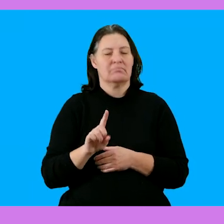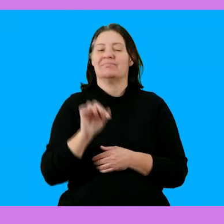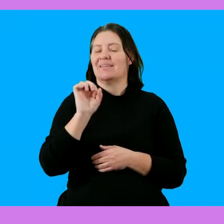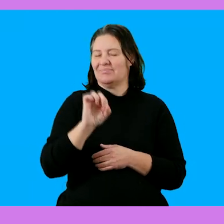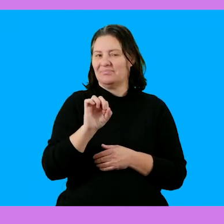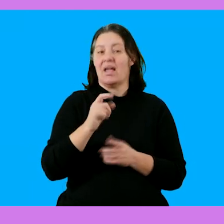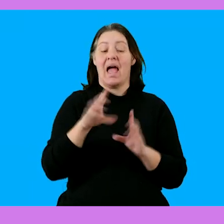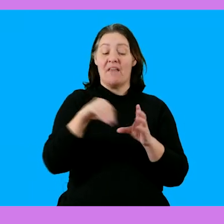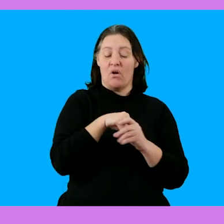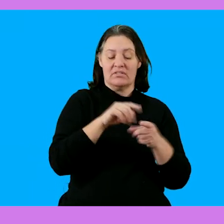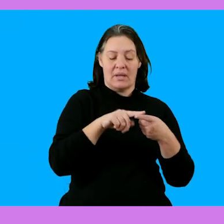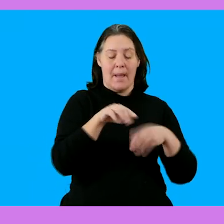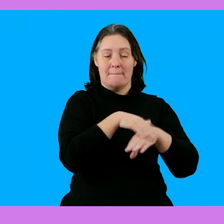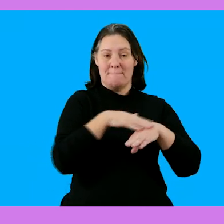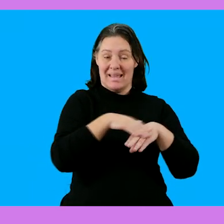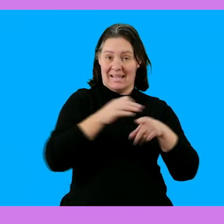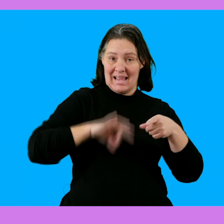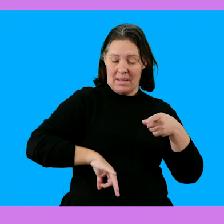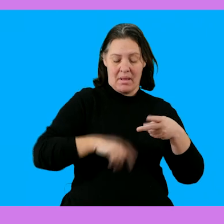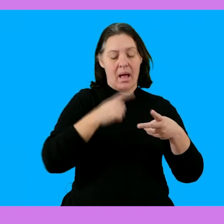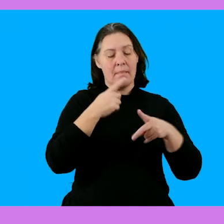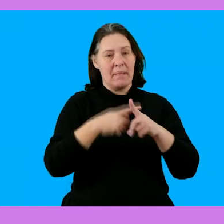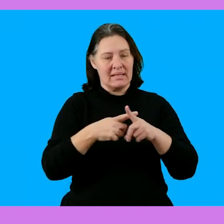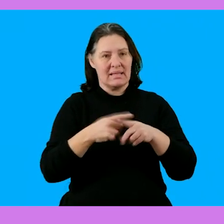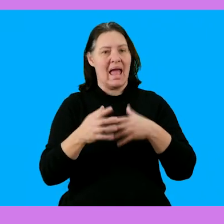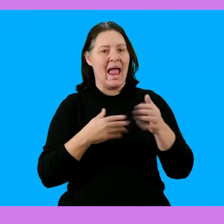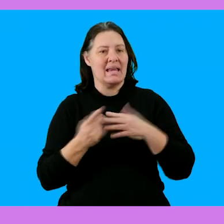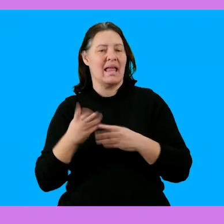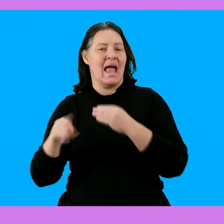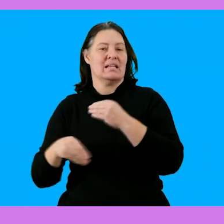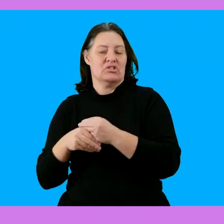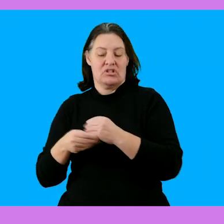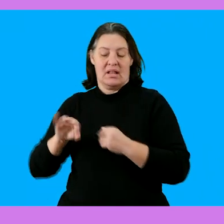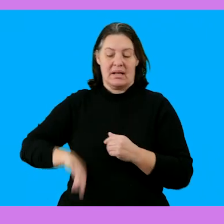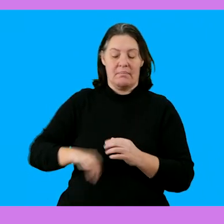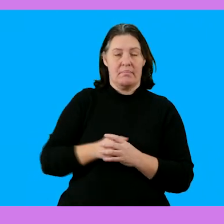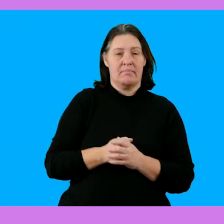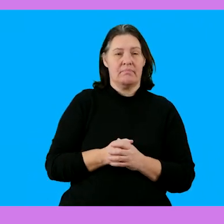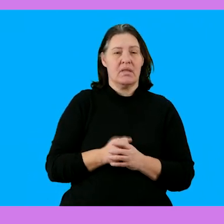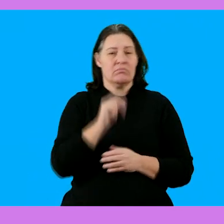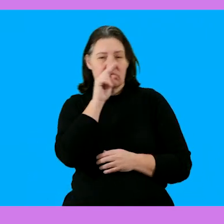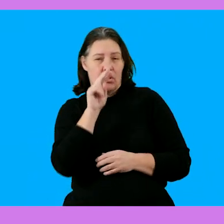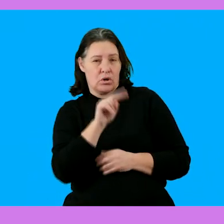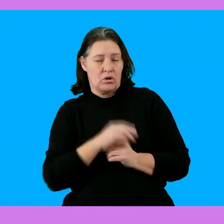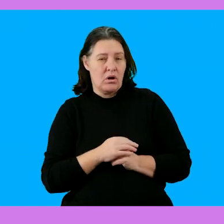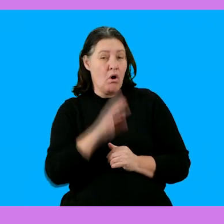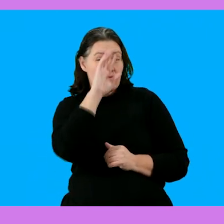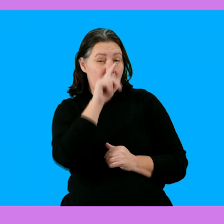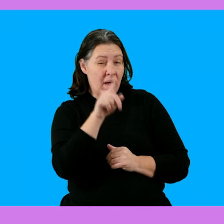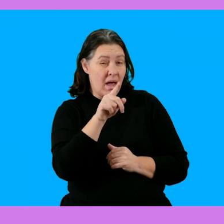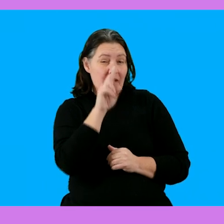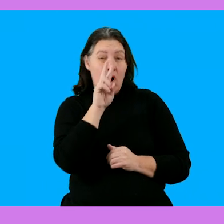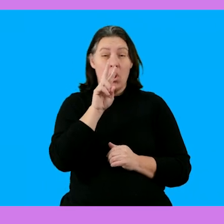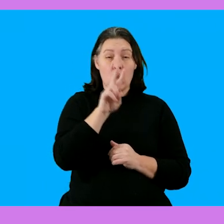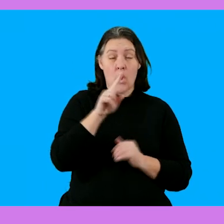of? Exactly, it consists of our basic income plus any additional income. Okay, so let's look at that. And